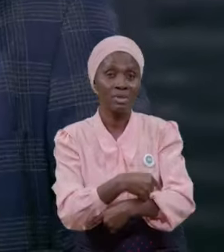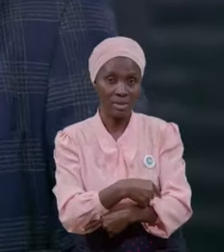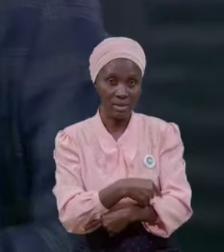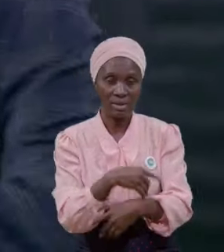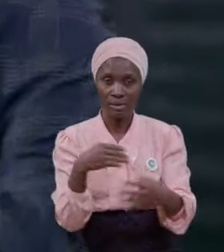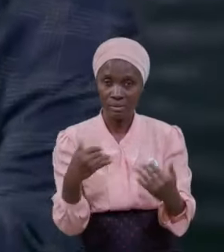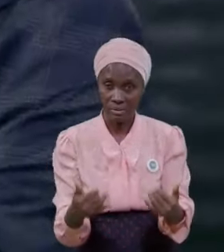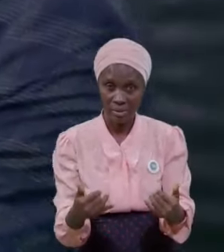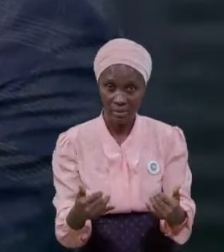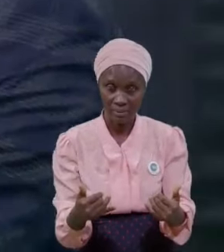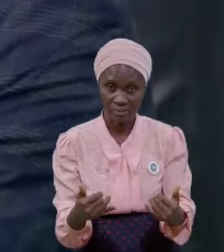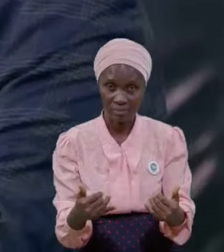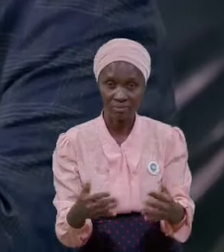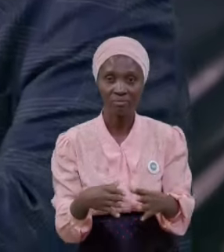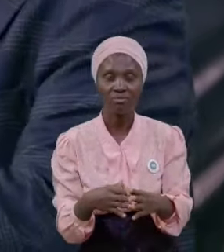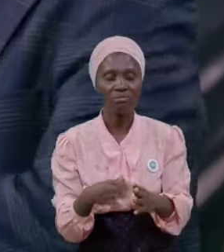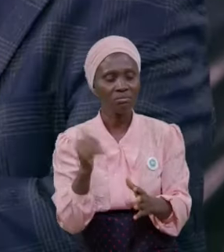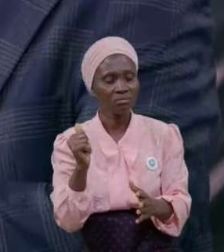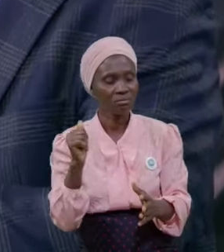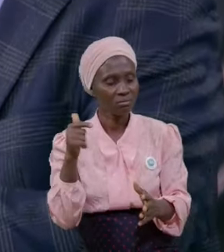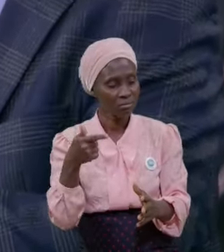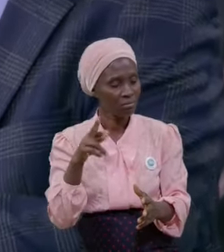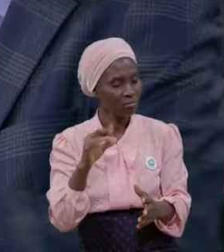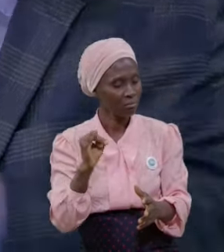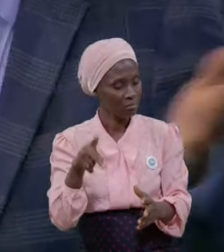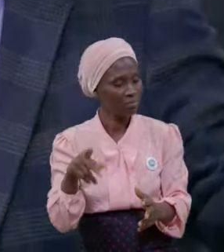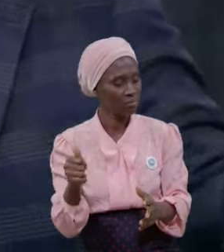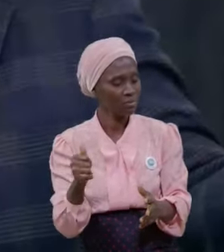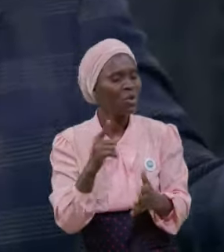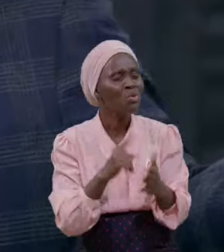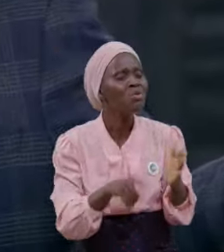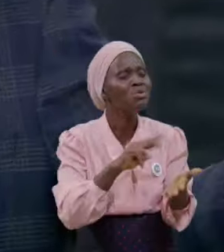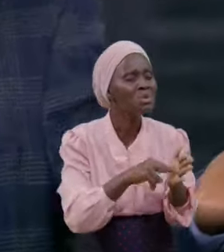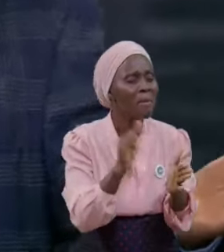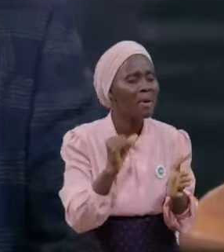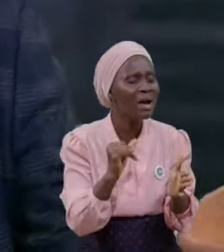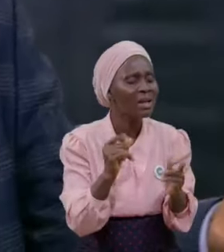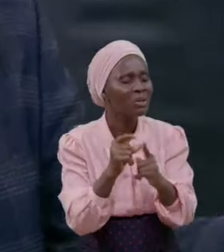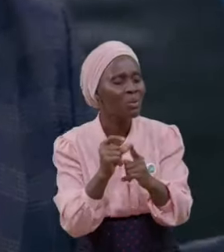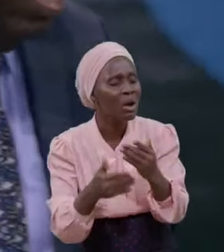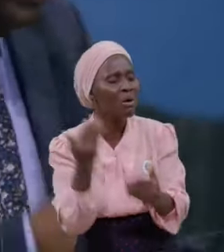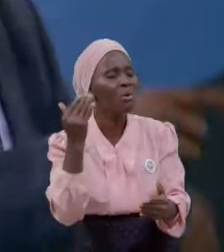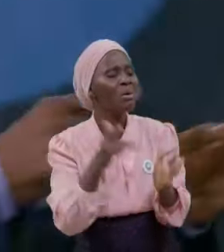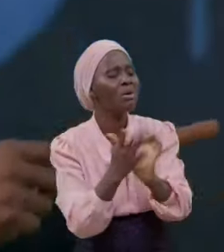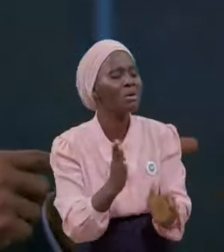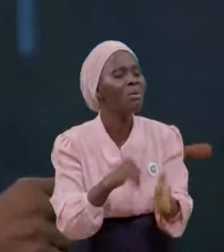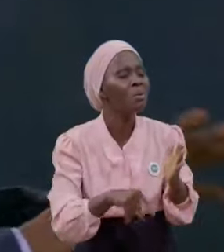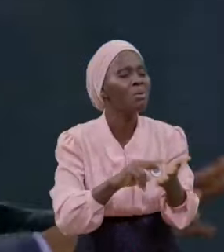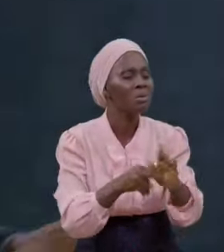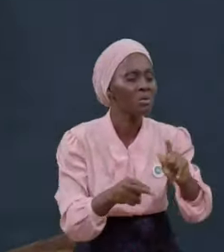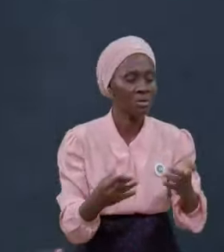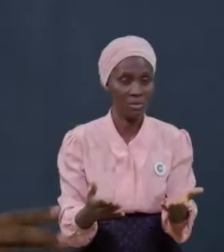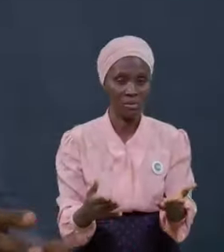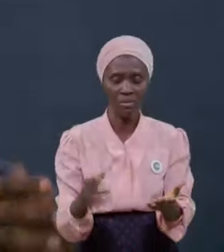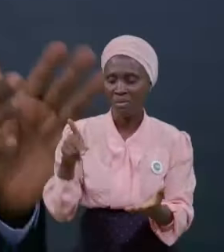mean by almost a Christian? Paul the apostle, what do you mean?